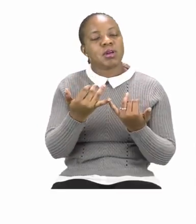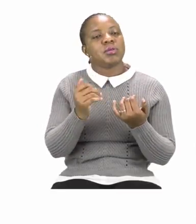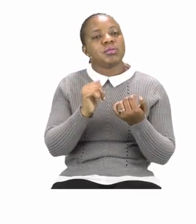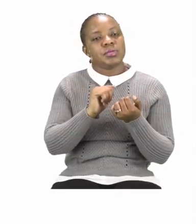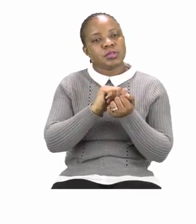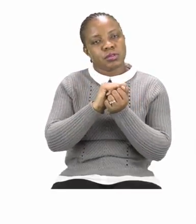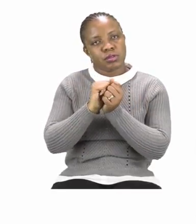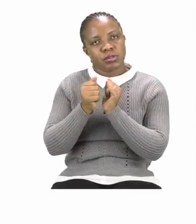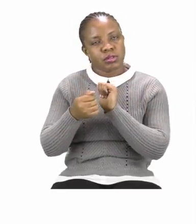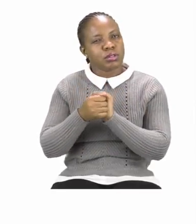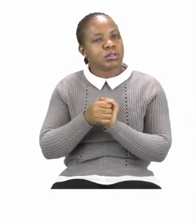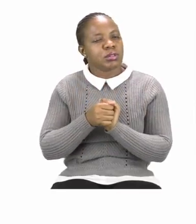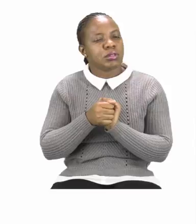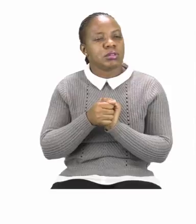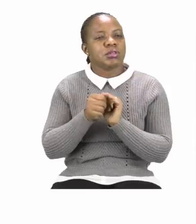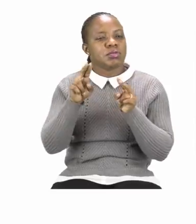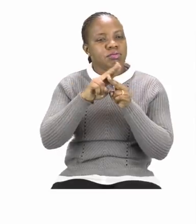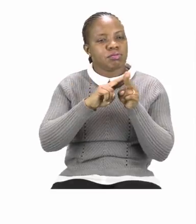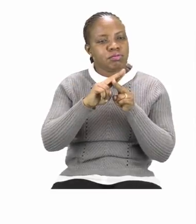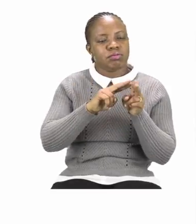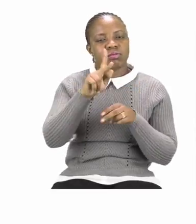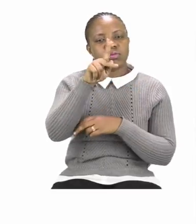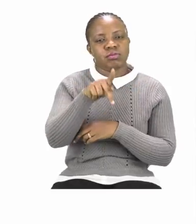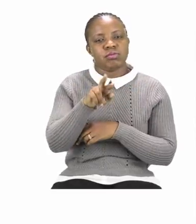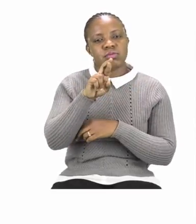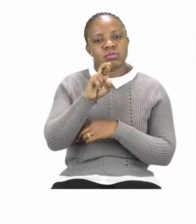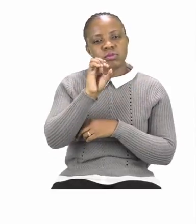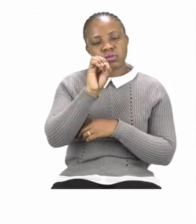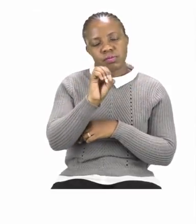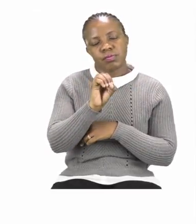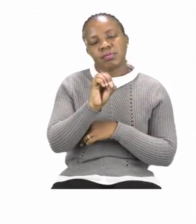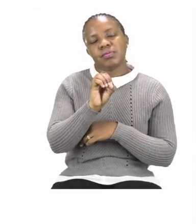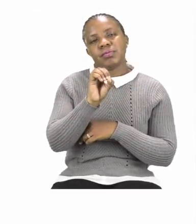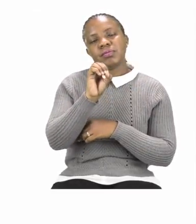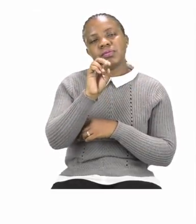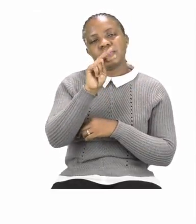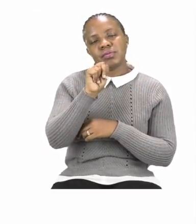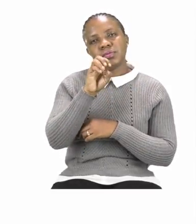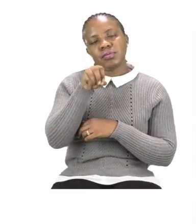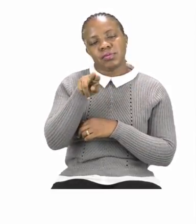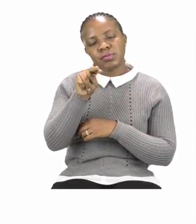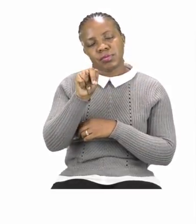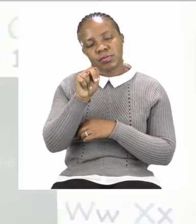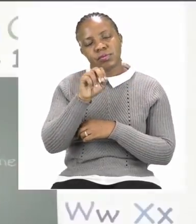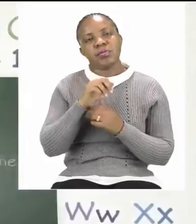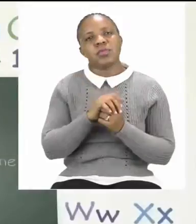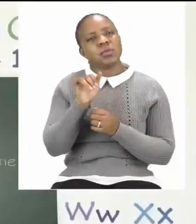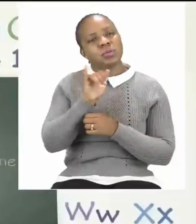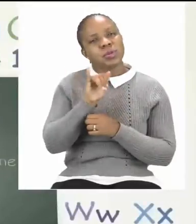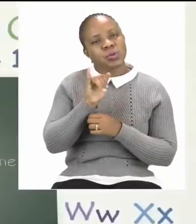replace it with is the word she. Let's take a look at the board for